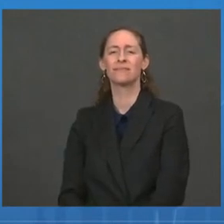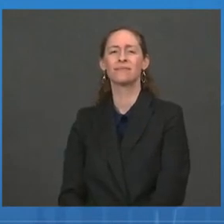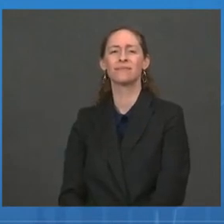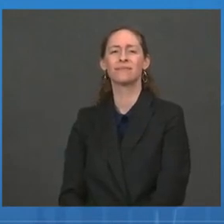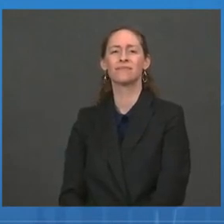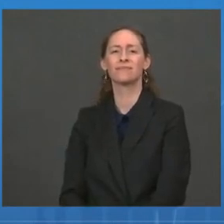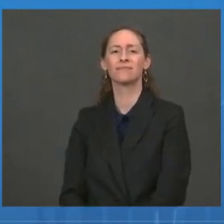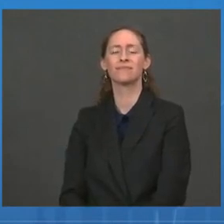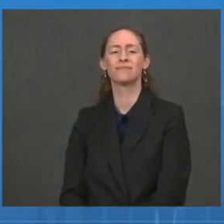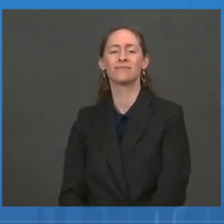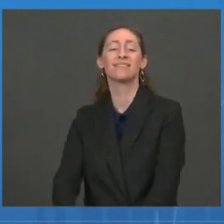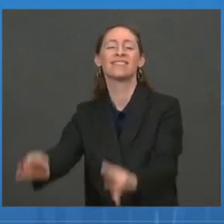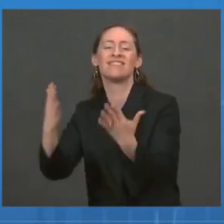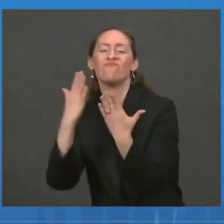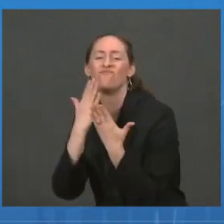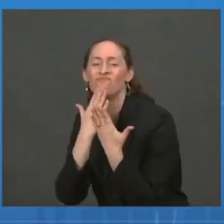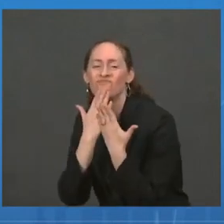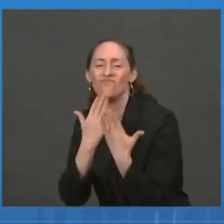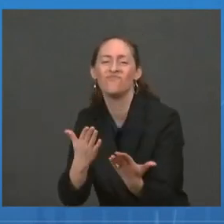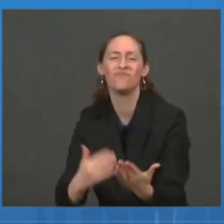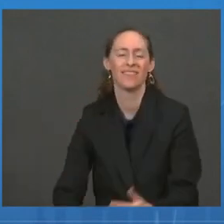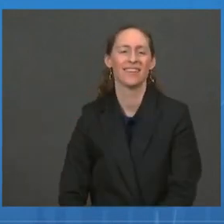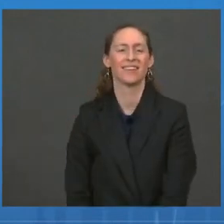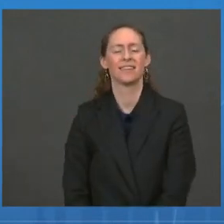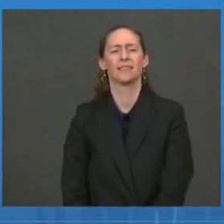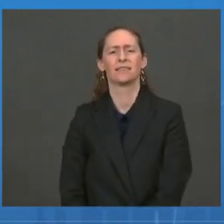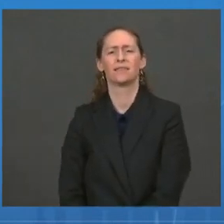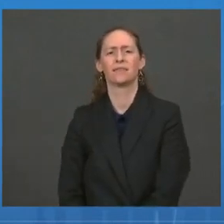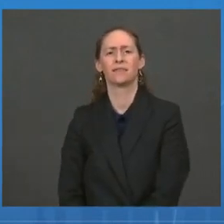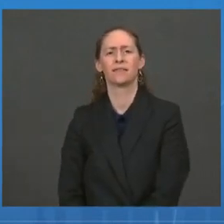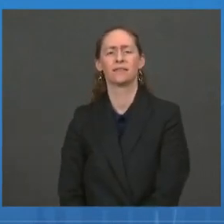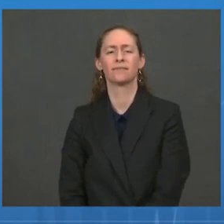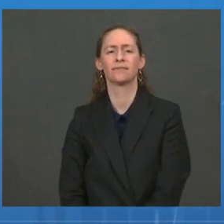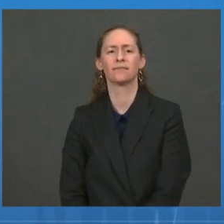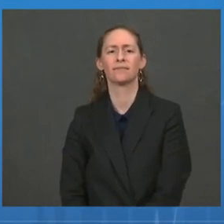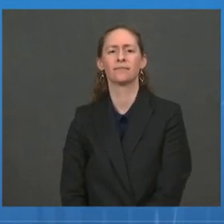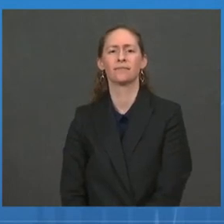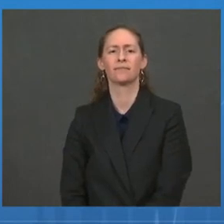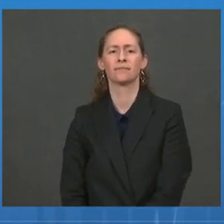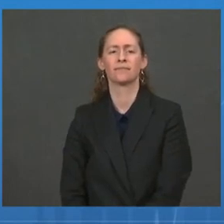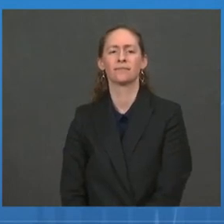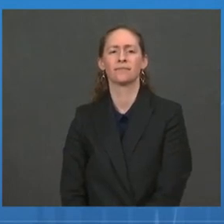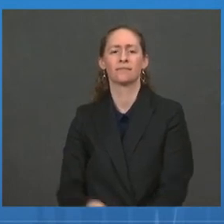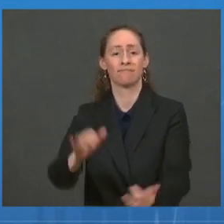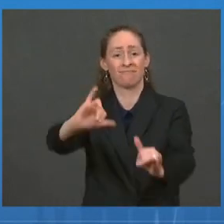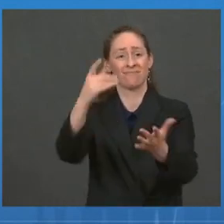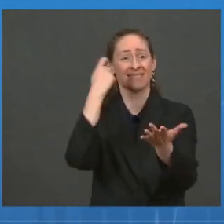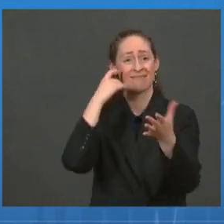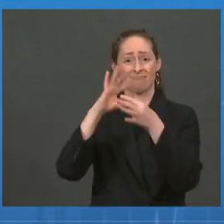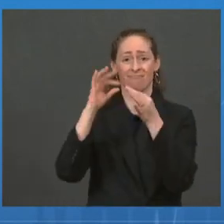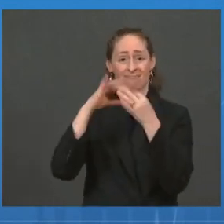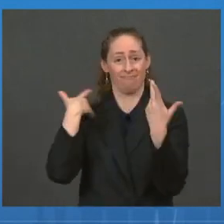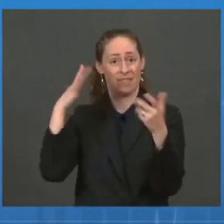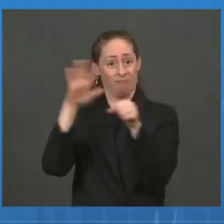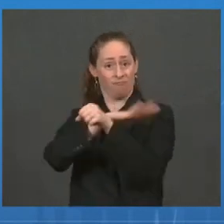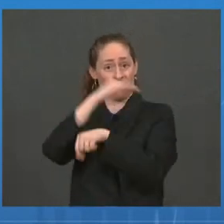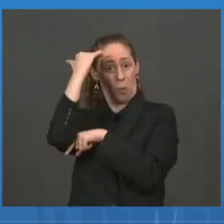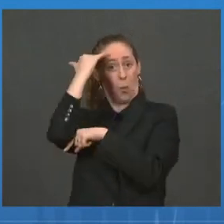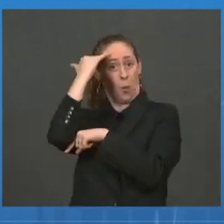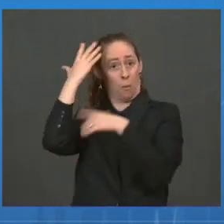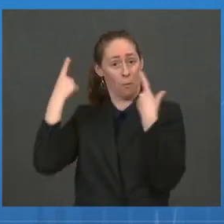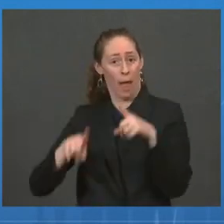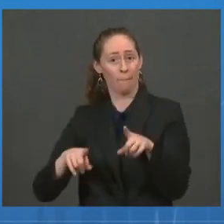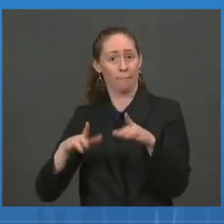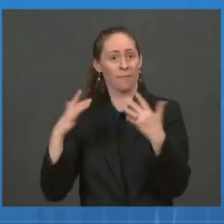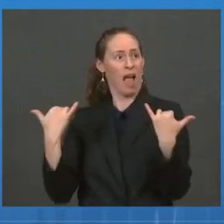remain ready to be proactive as new data new science and new variants evolve one thing has become clear over the